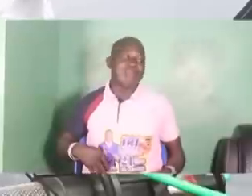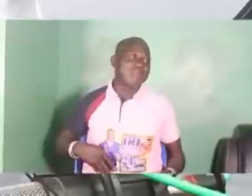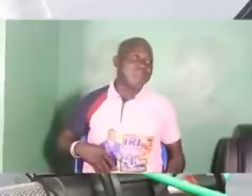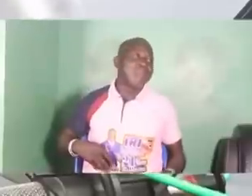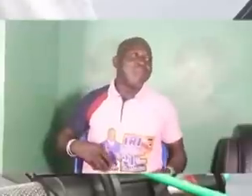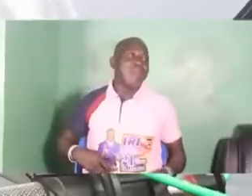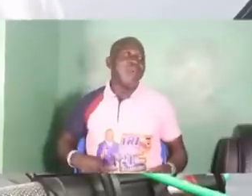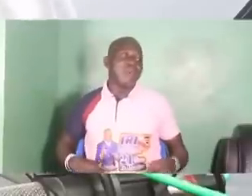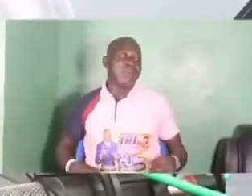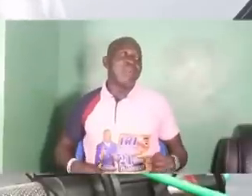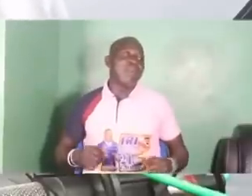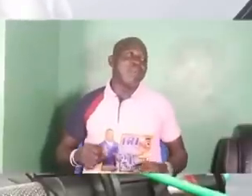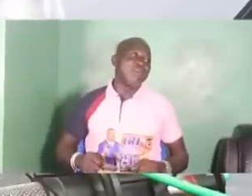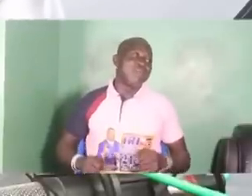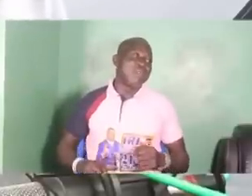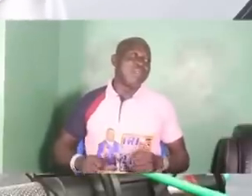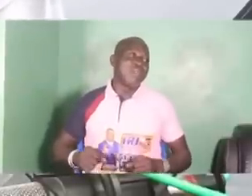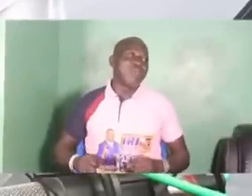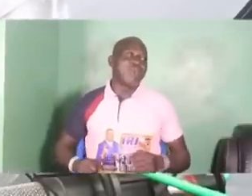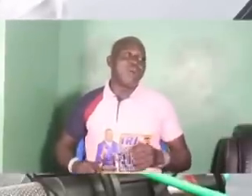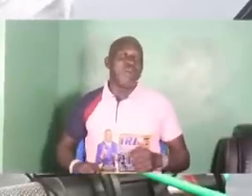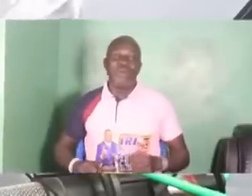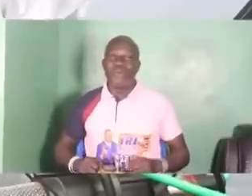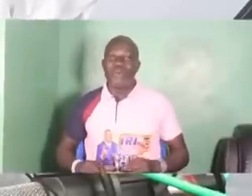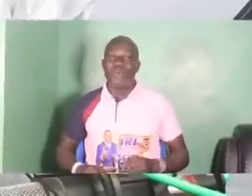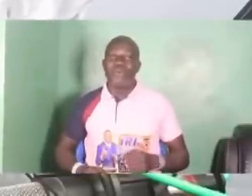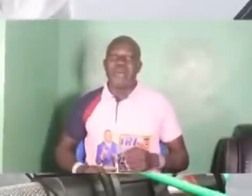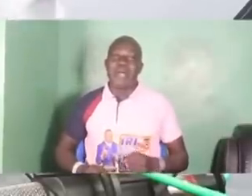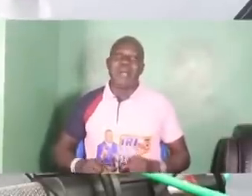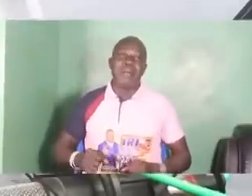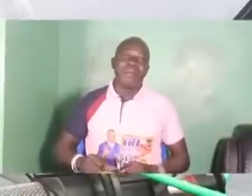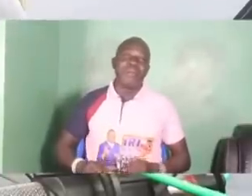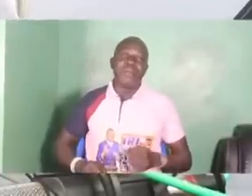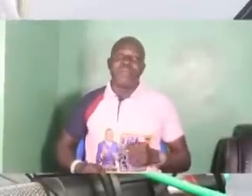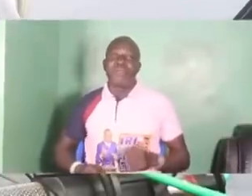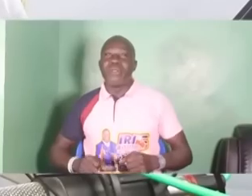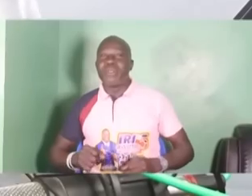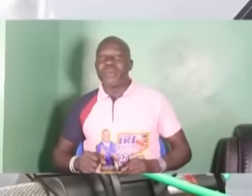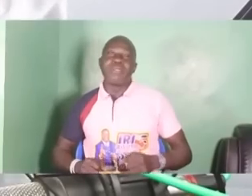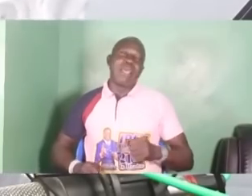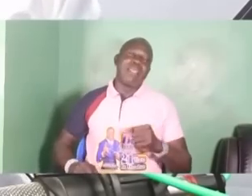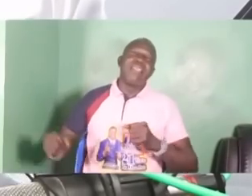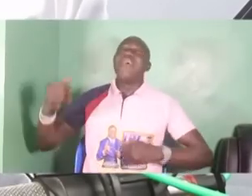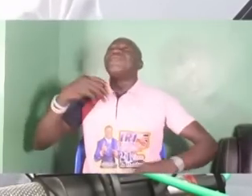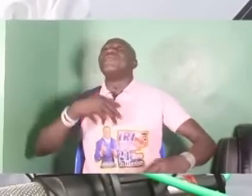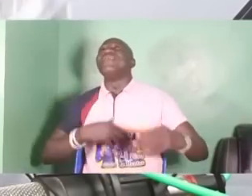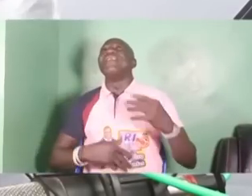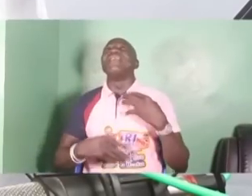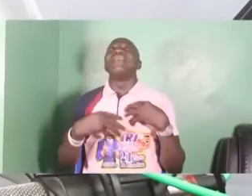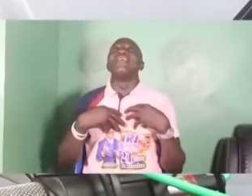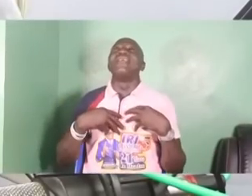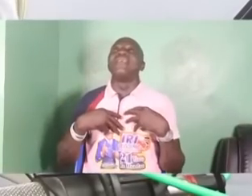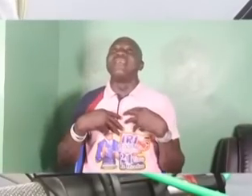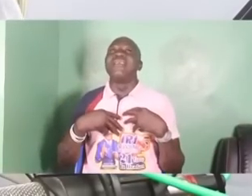lekan si okan mi yo ni nure o wa tori o je iye fun mi